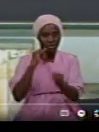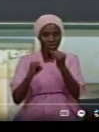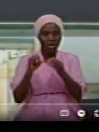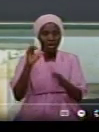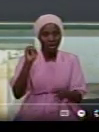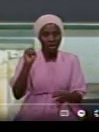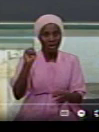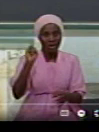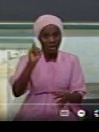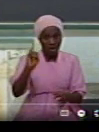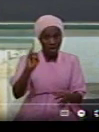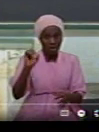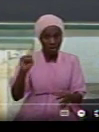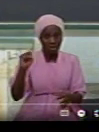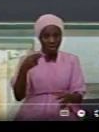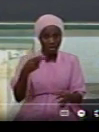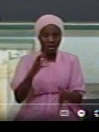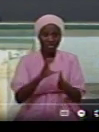58. Isaiah chapter